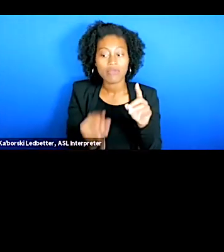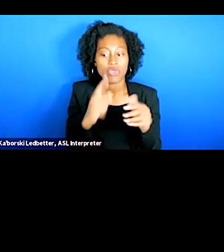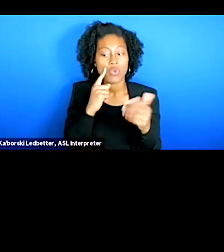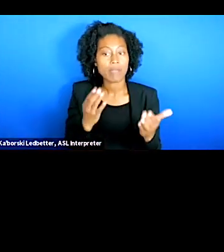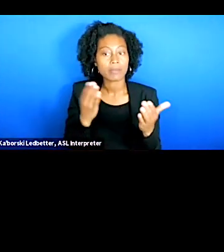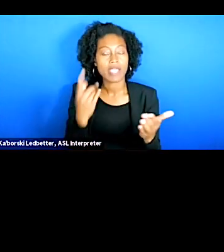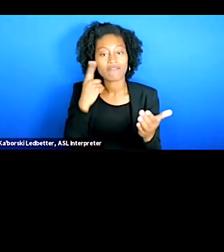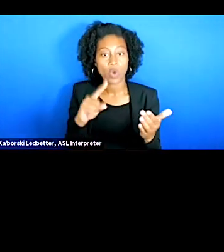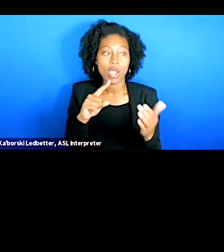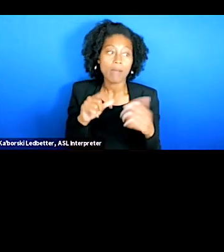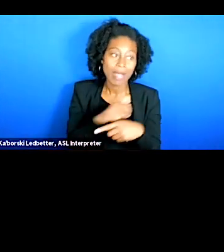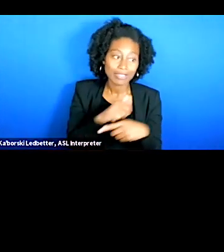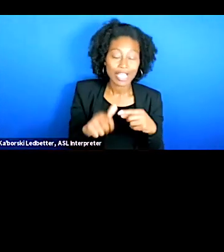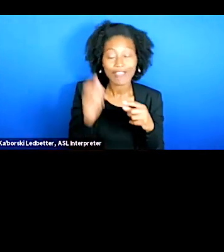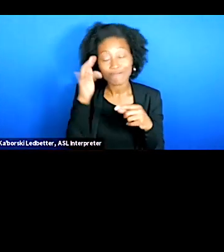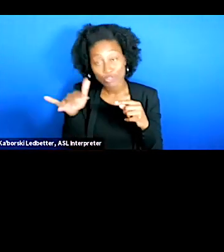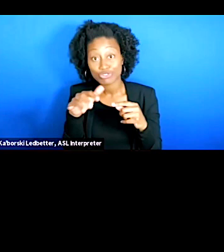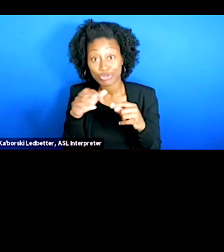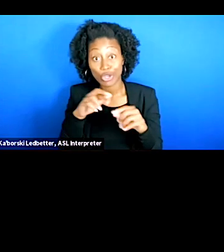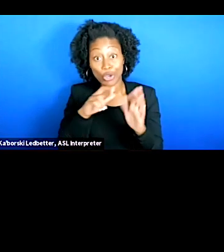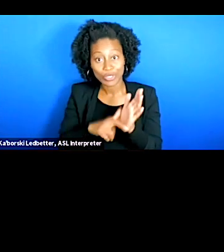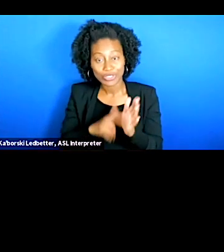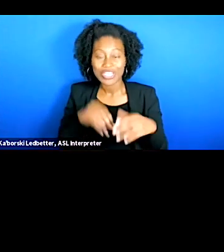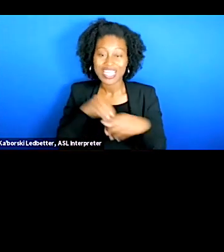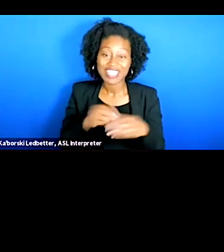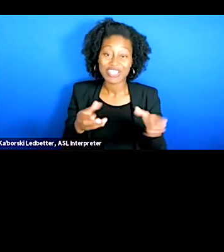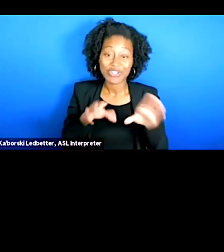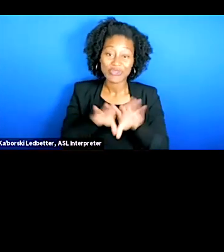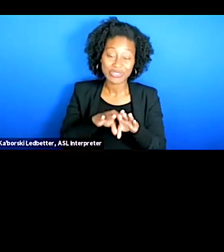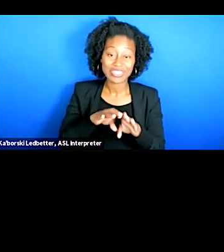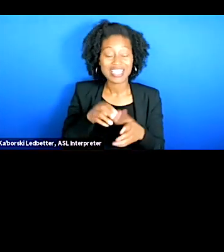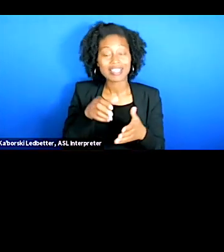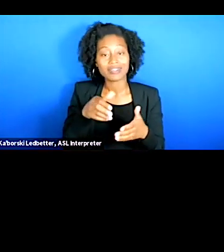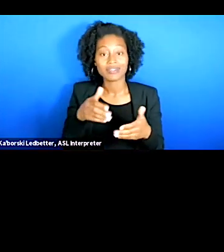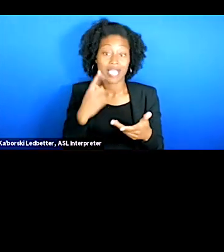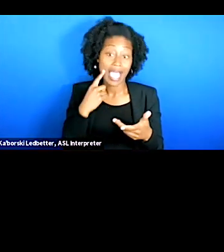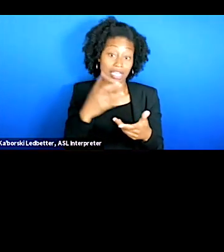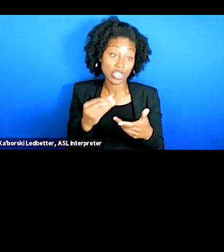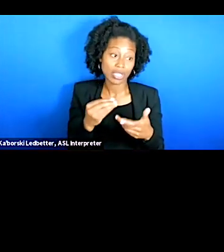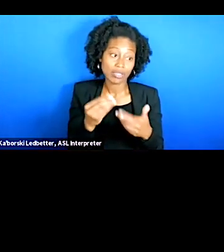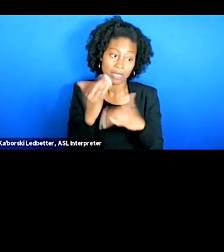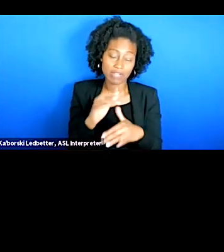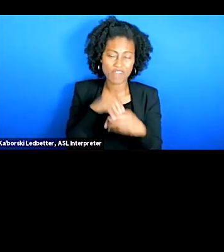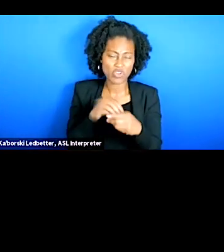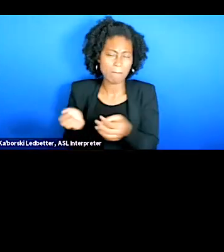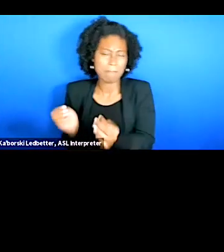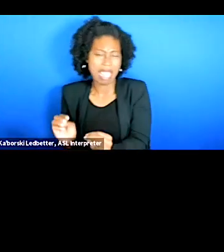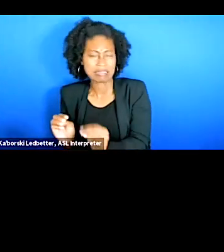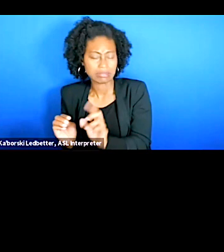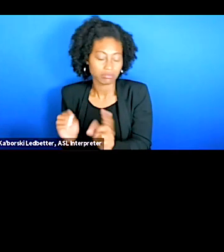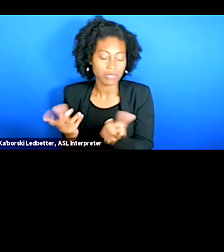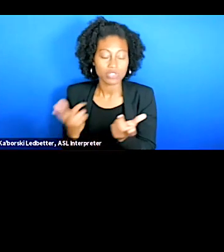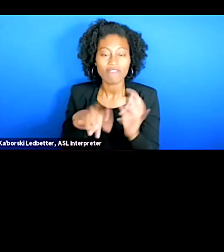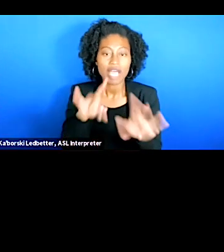and for future research in the conclusion section, and the limitations section may be required as part of your methods section. Find out the preferences